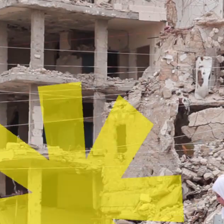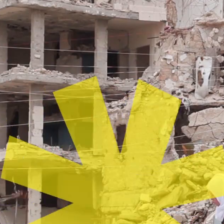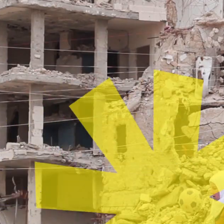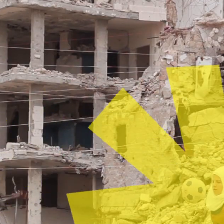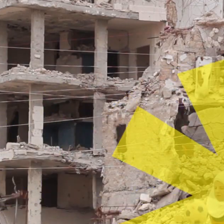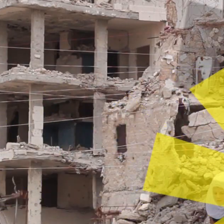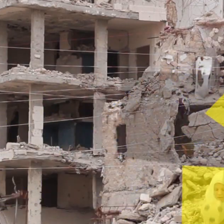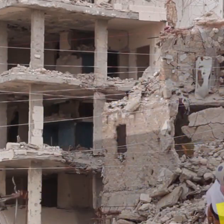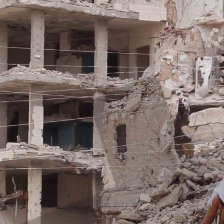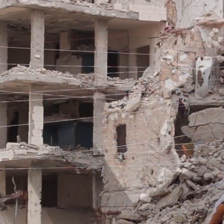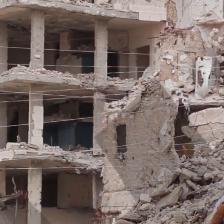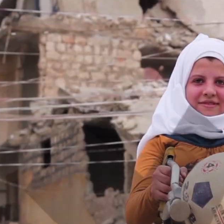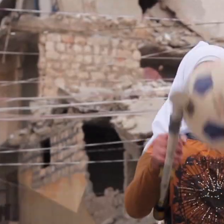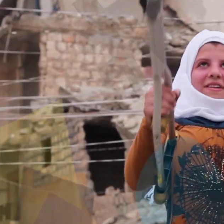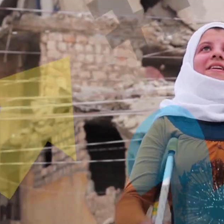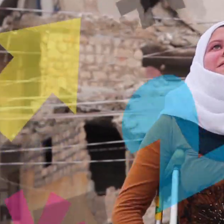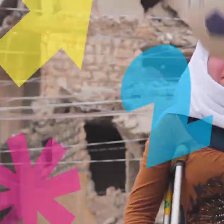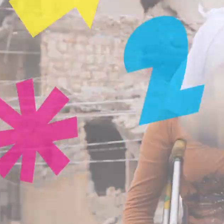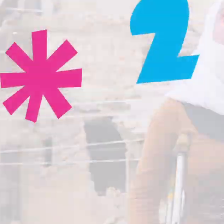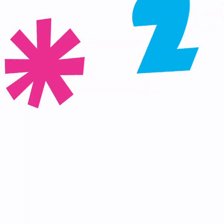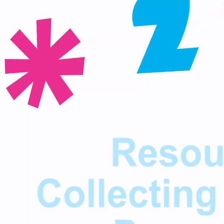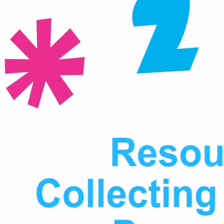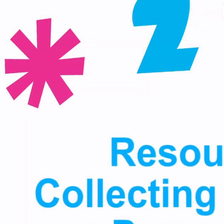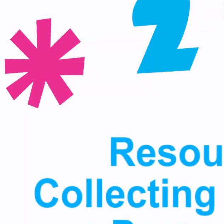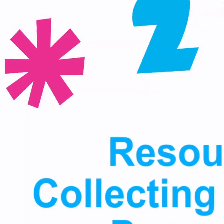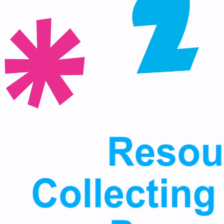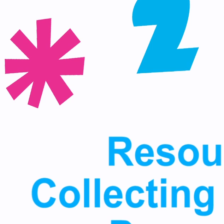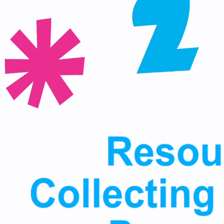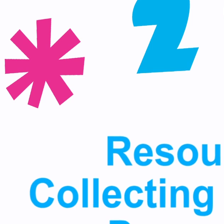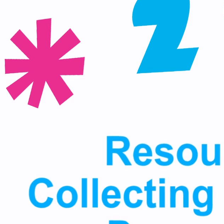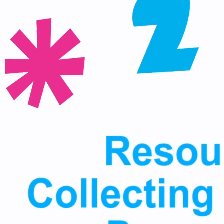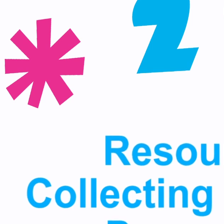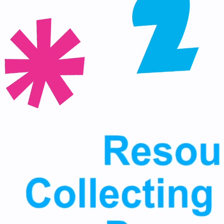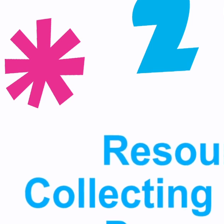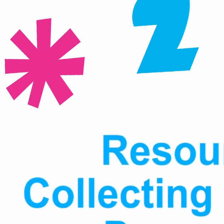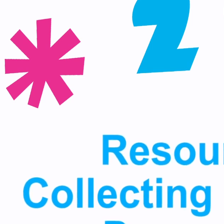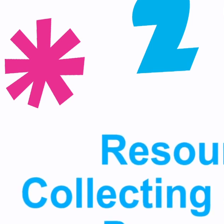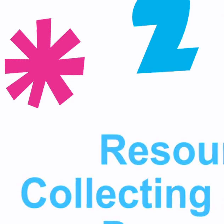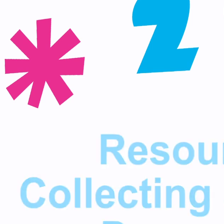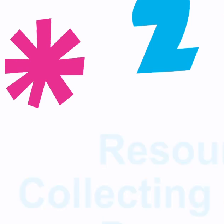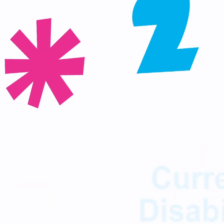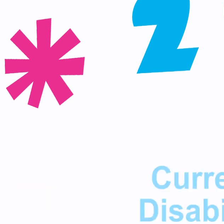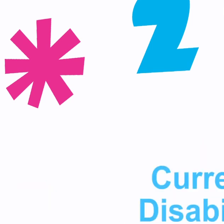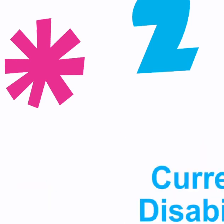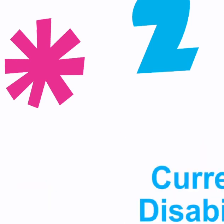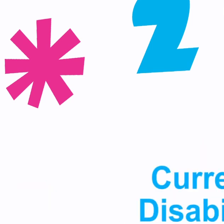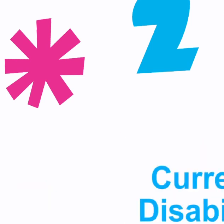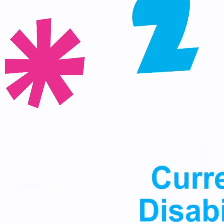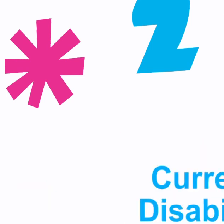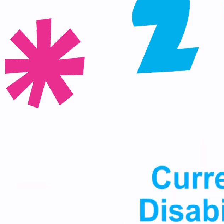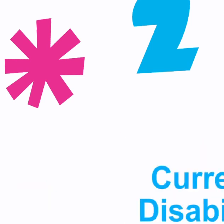Resource package on collecting and analyzing data on persons with disabilities. Current landscape of disability measurement.